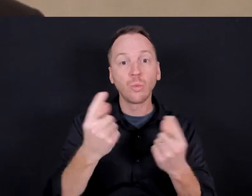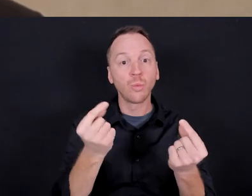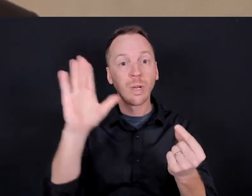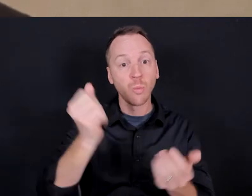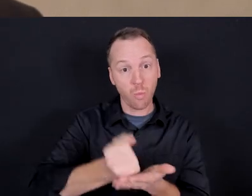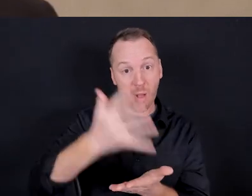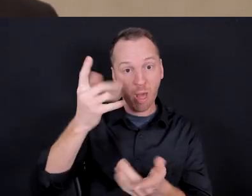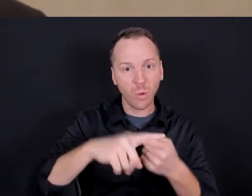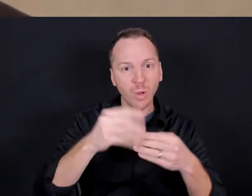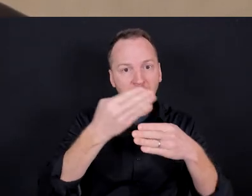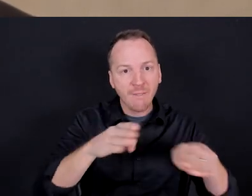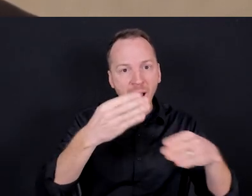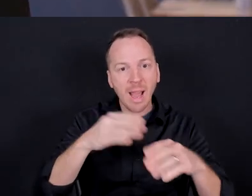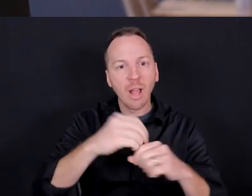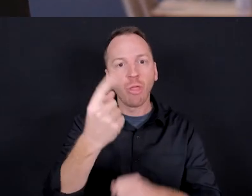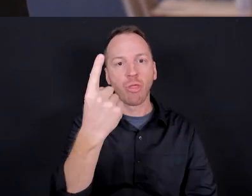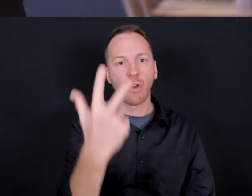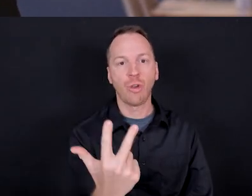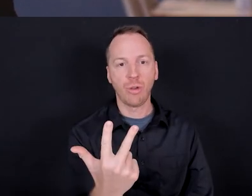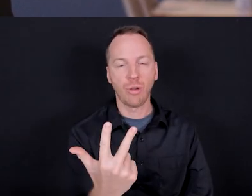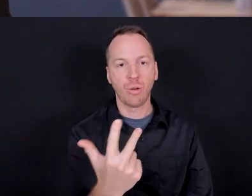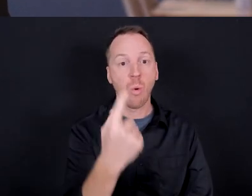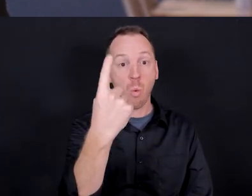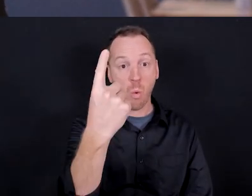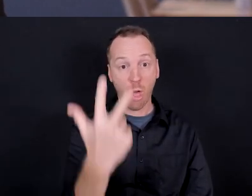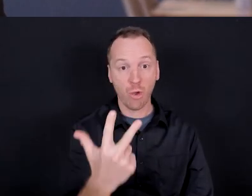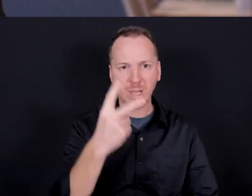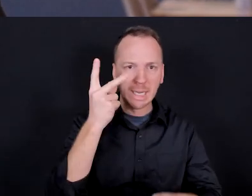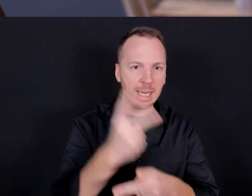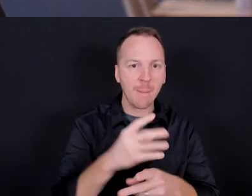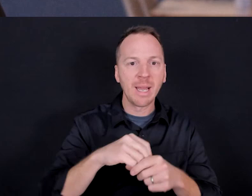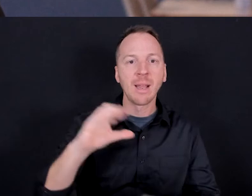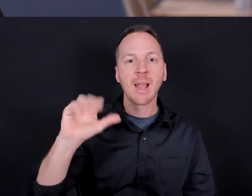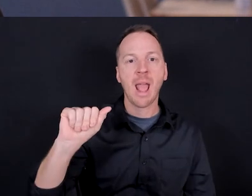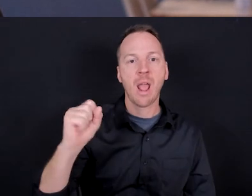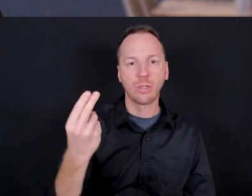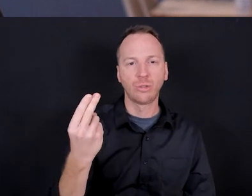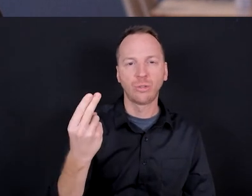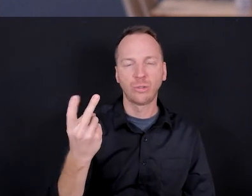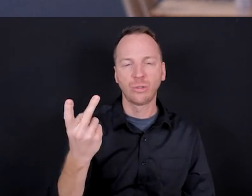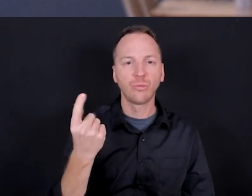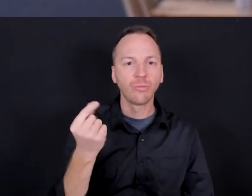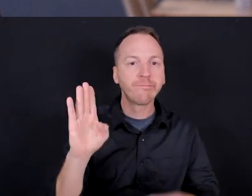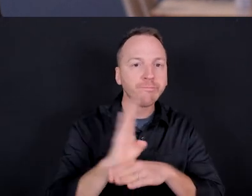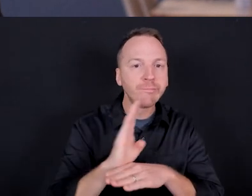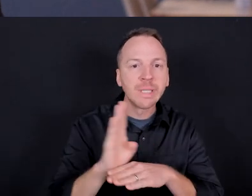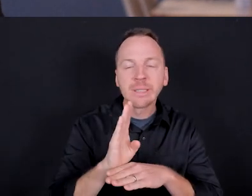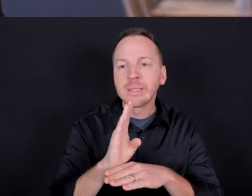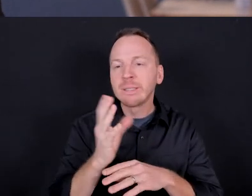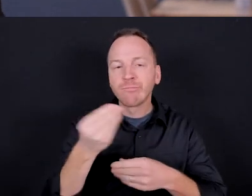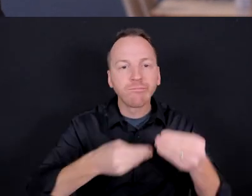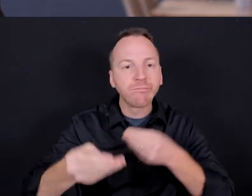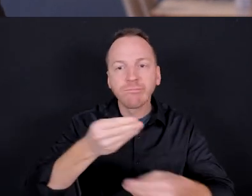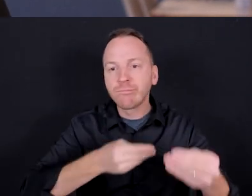his wealth into thirds. One third he would keep in cash for carrying on business